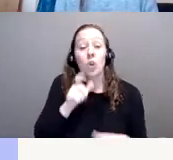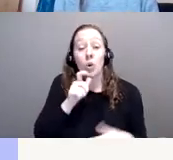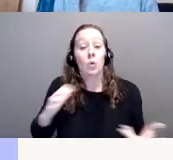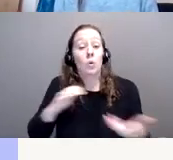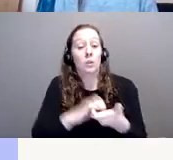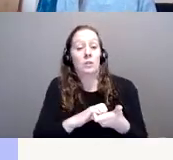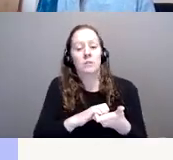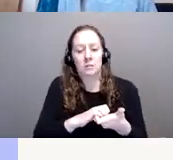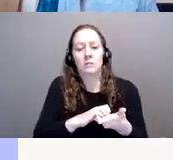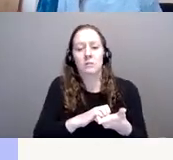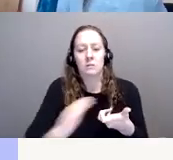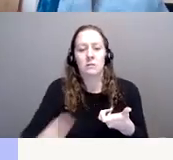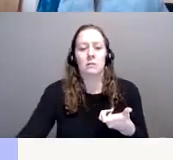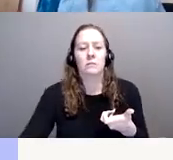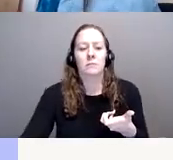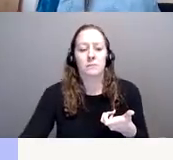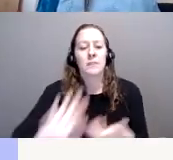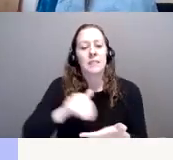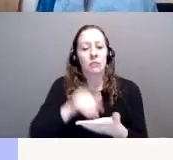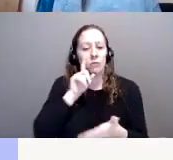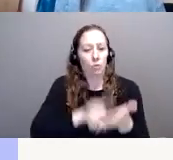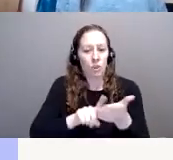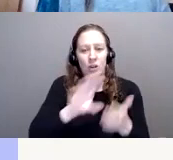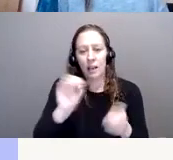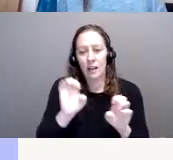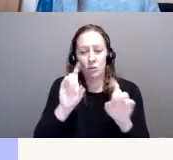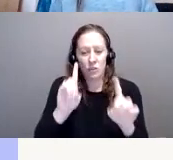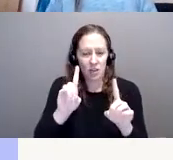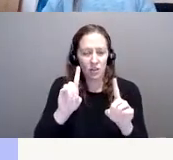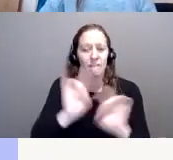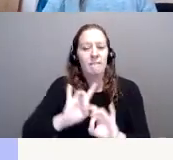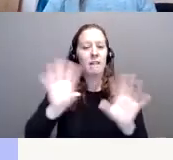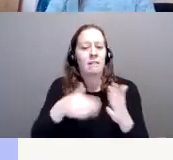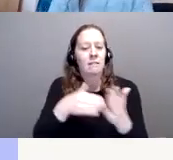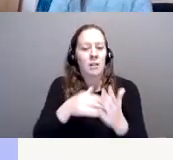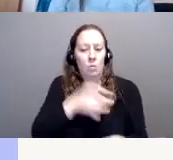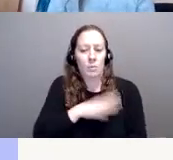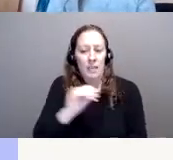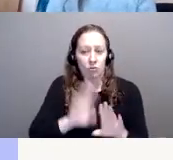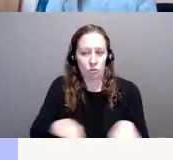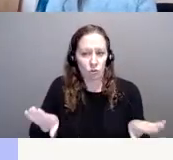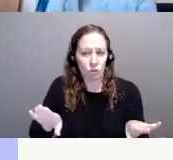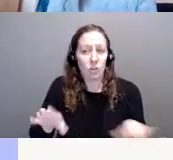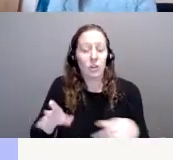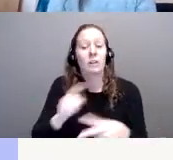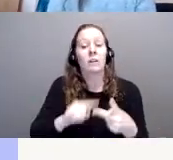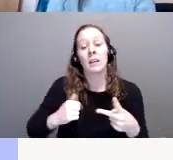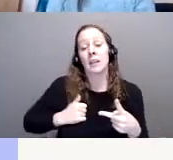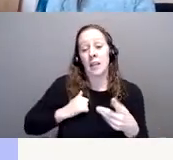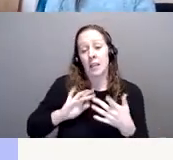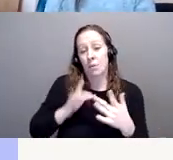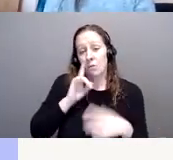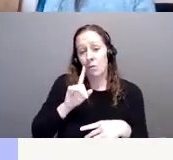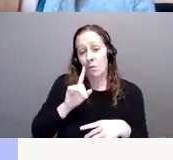CREVAWC, the Center for Research and Education of Violence Against Women and Children, as well as the Canadian Network for the Prevention of Elder